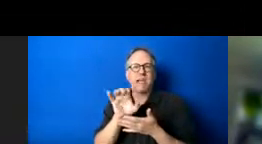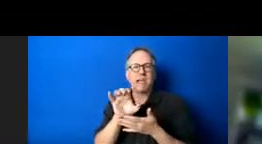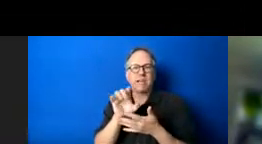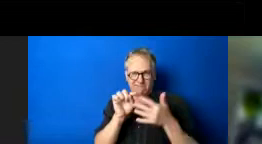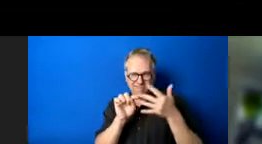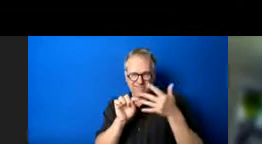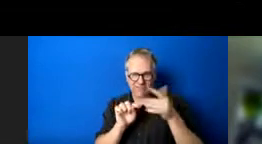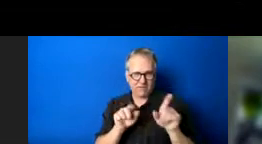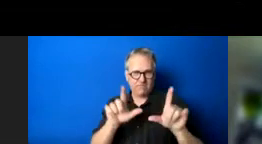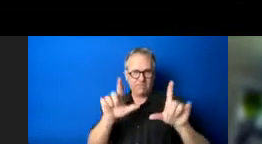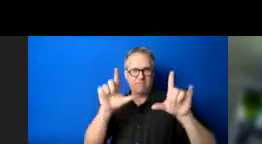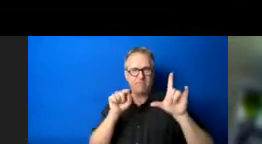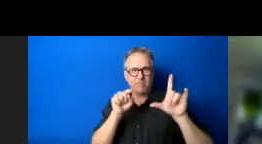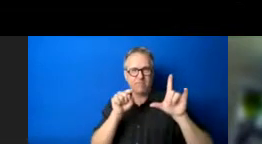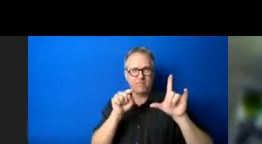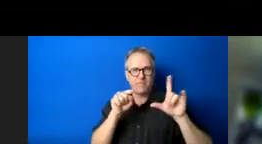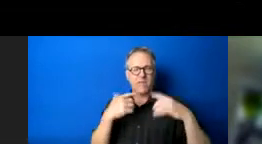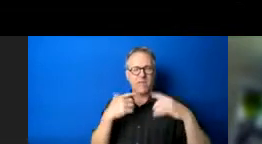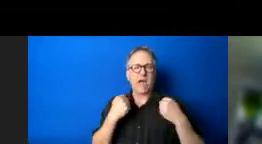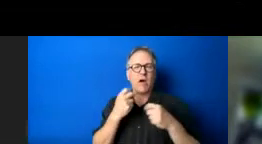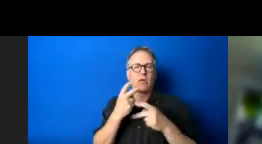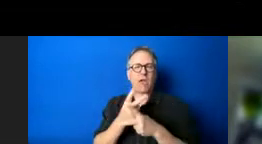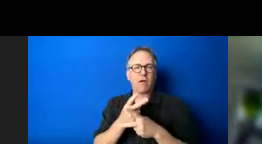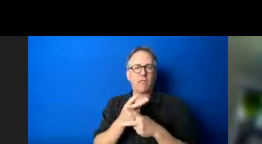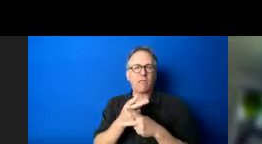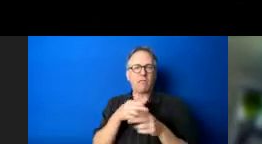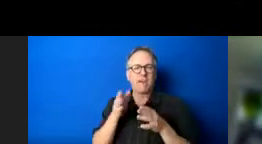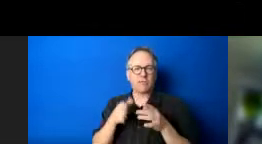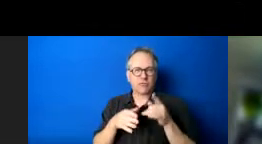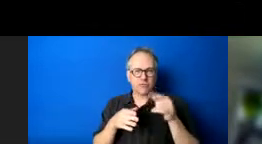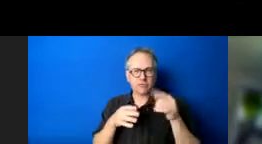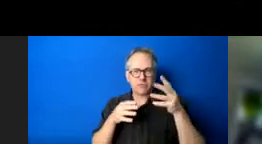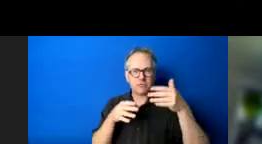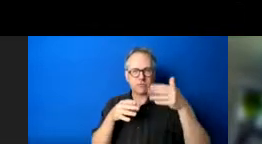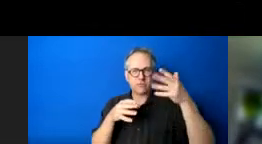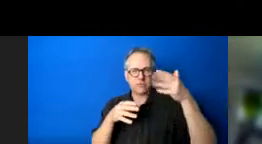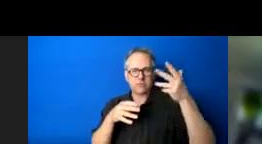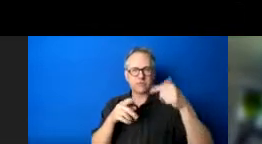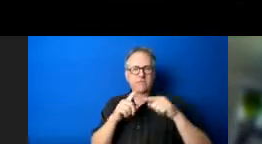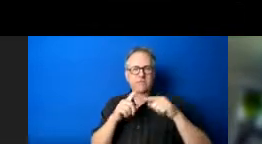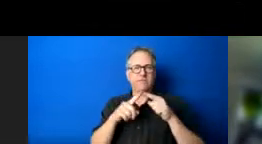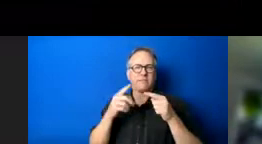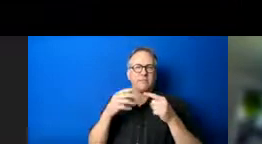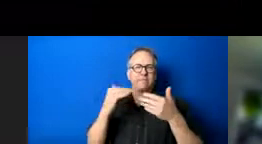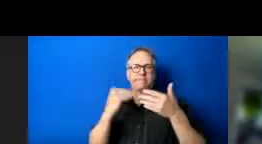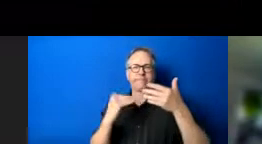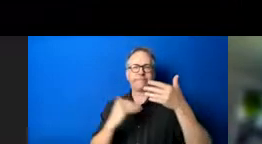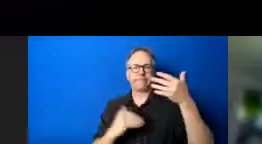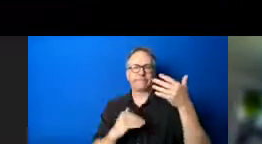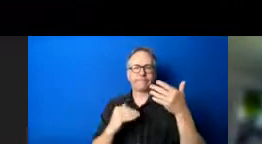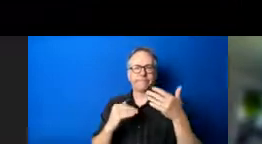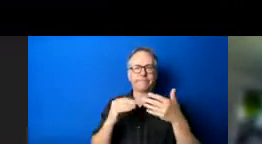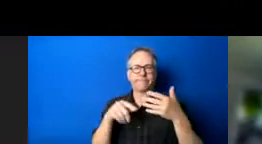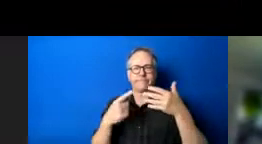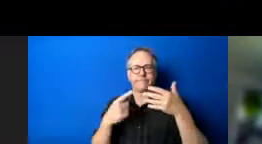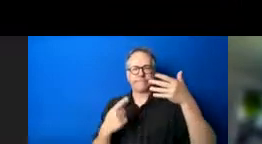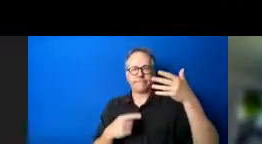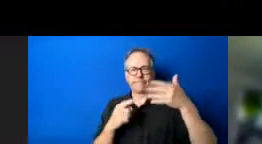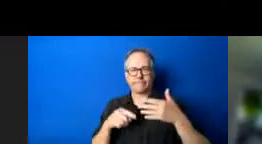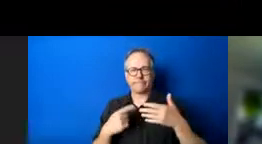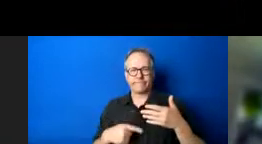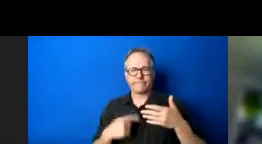So here's the healthcare professional guidance, and then there's a bunch of drop-down menus here, and the first one is